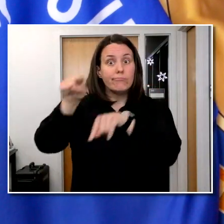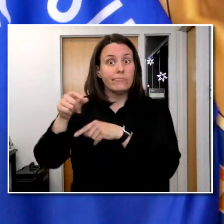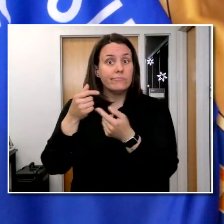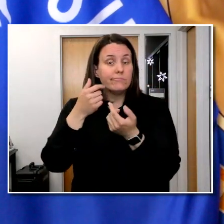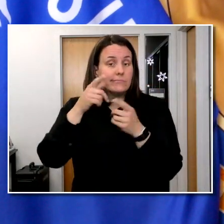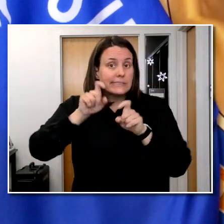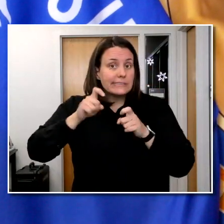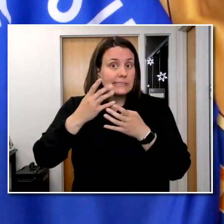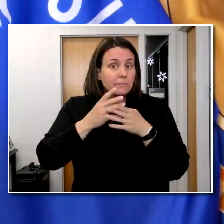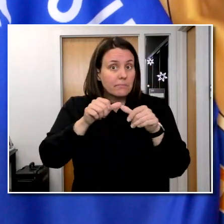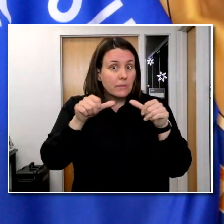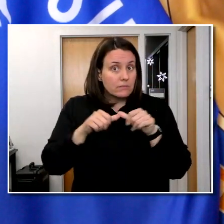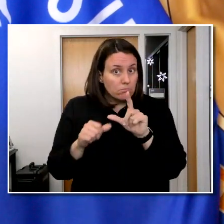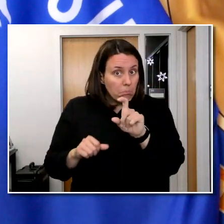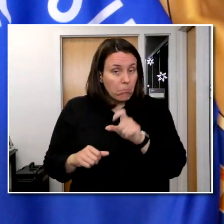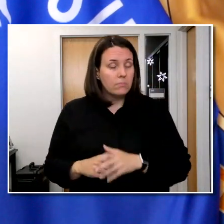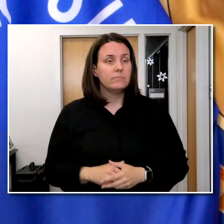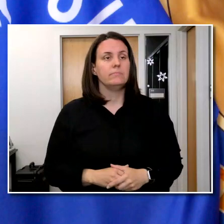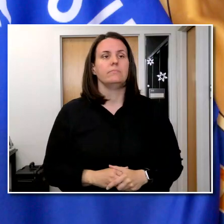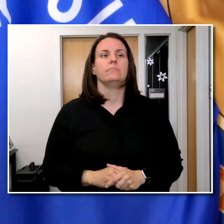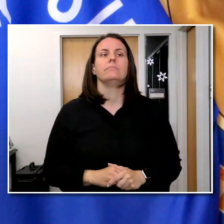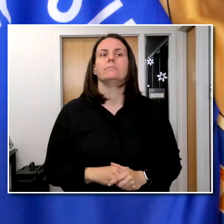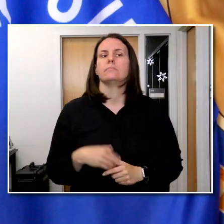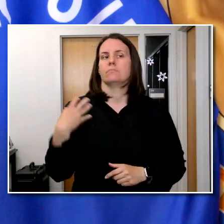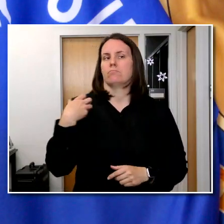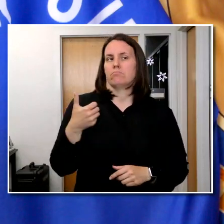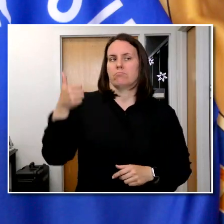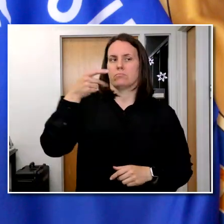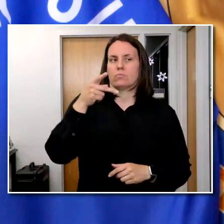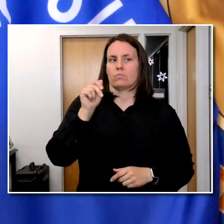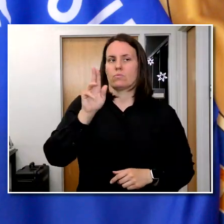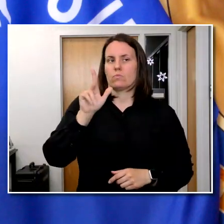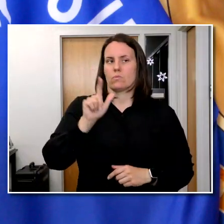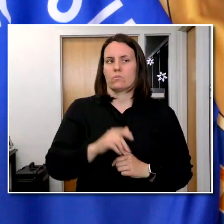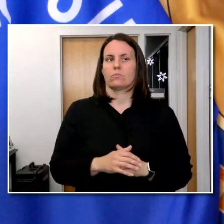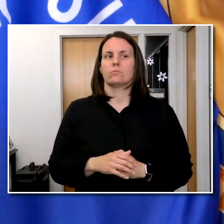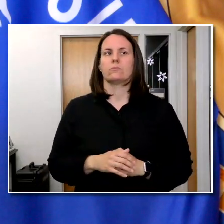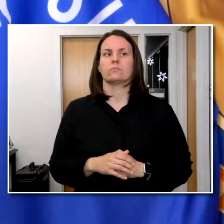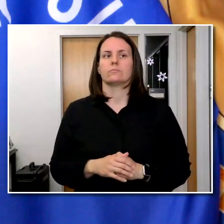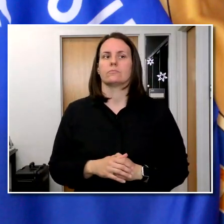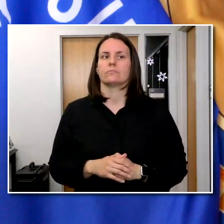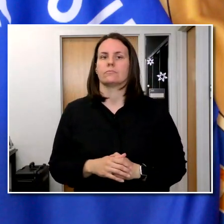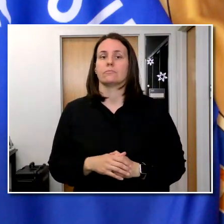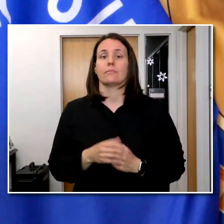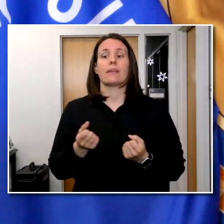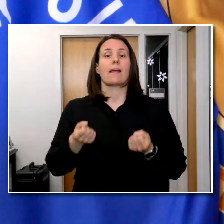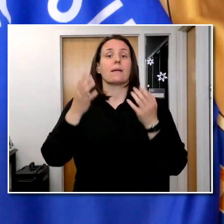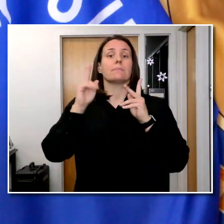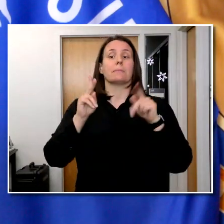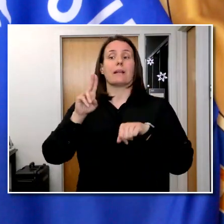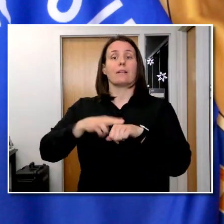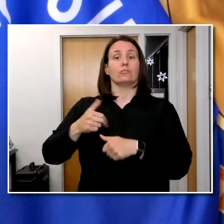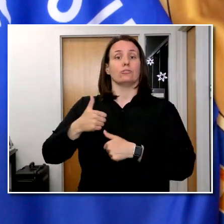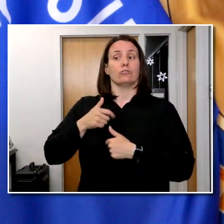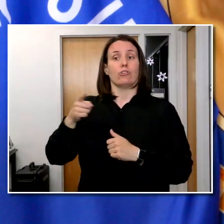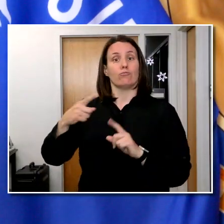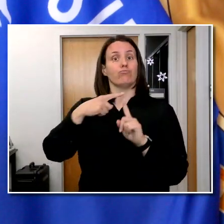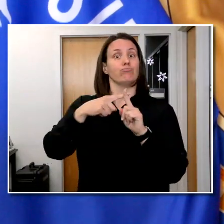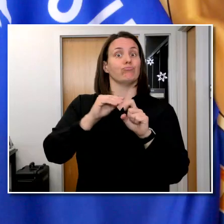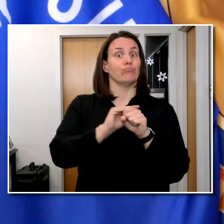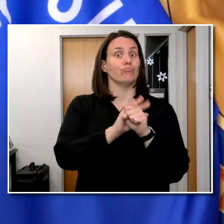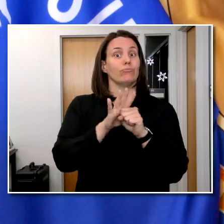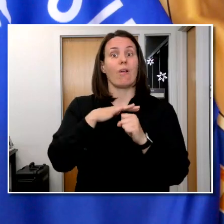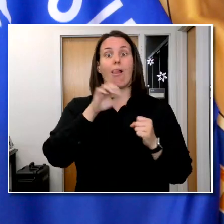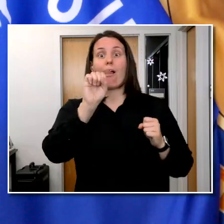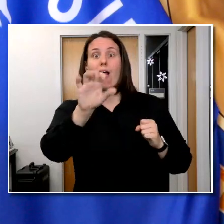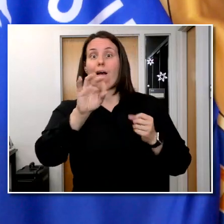As we've mentioned before, we don't talk about the exact numbers, but I am happy to report since the last time we did this last week, we have not had